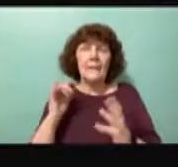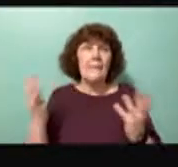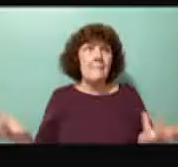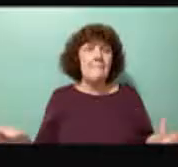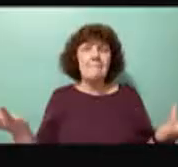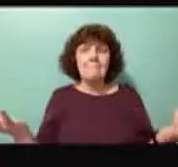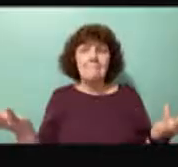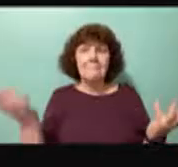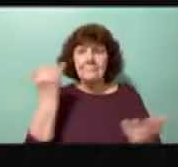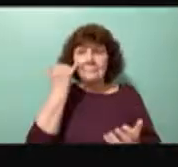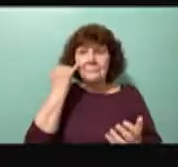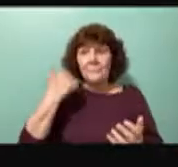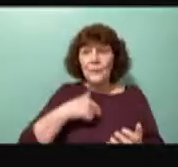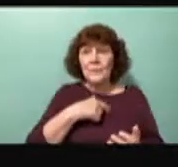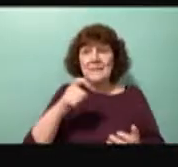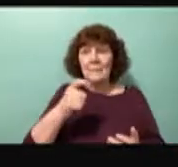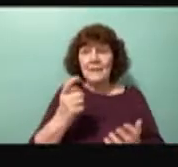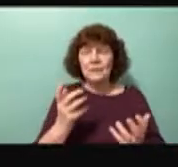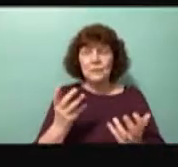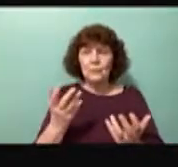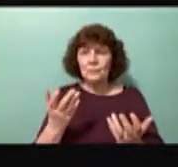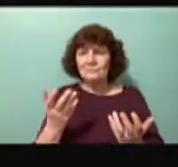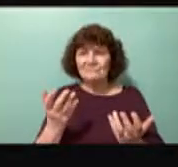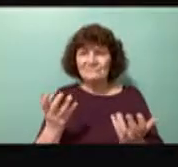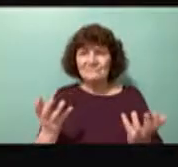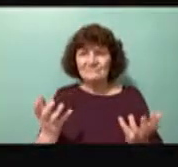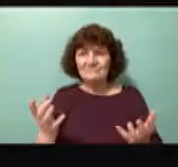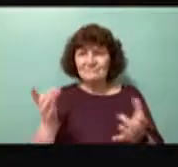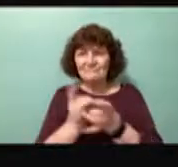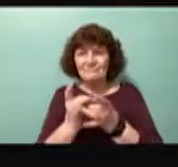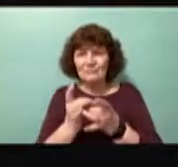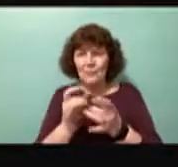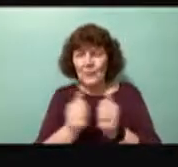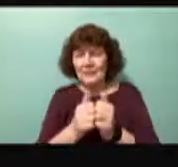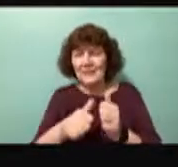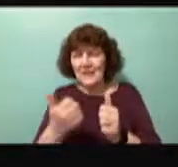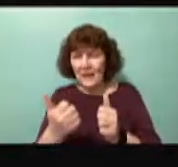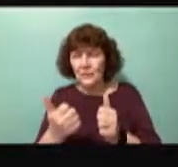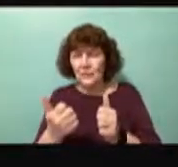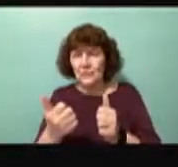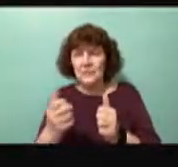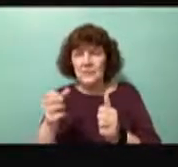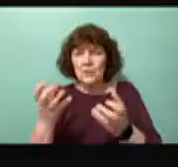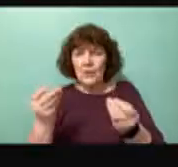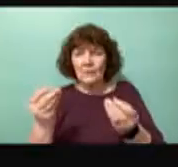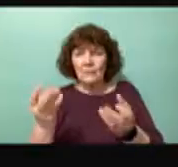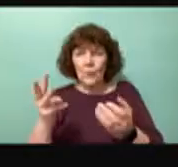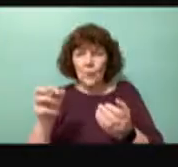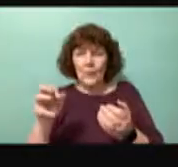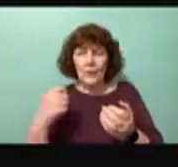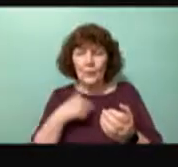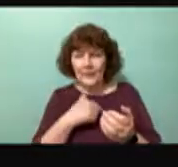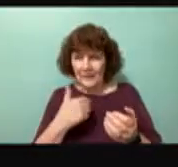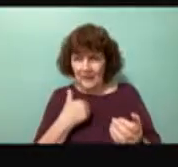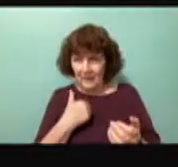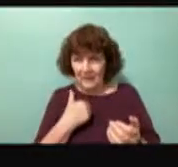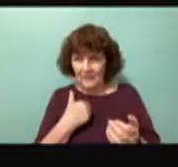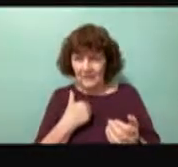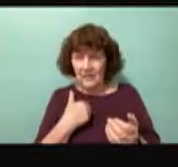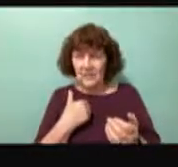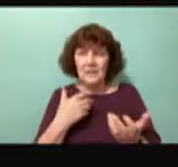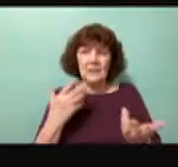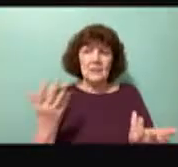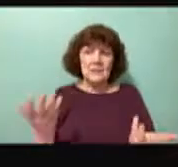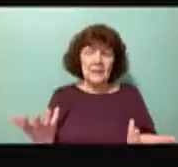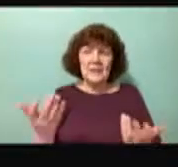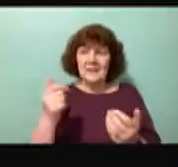if we need something to integrate with another piece of software, that software that we have, let's say Computronics, if there's a module that it needs to